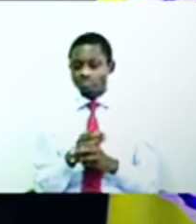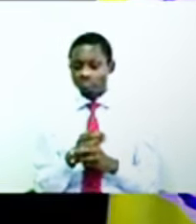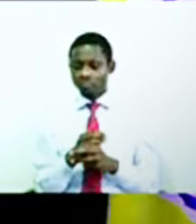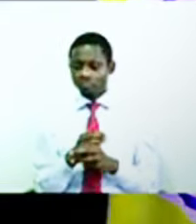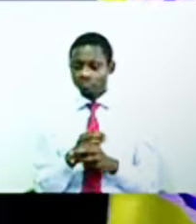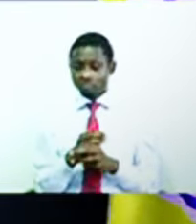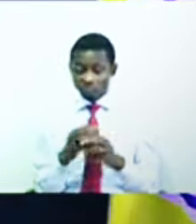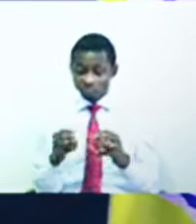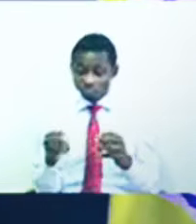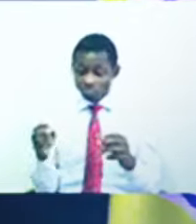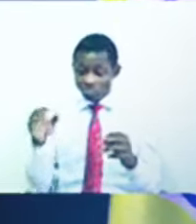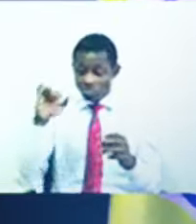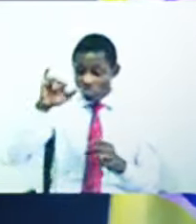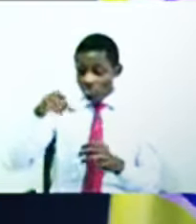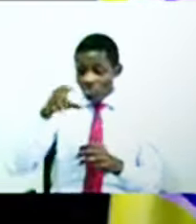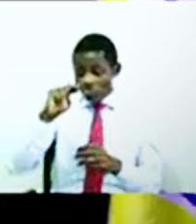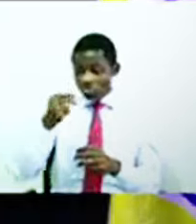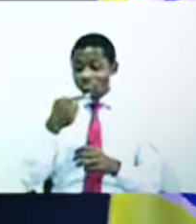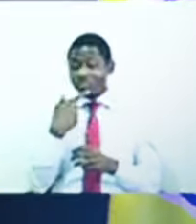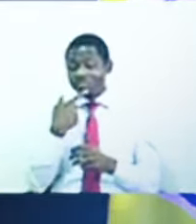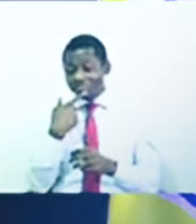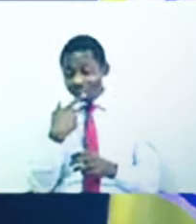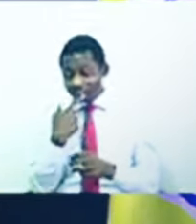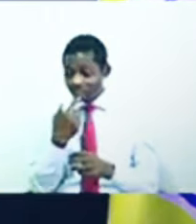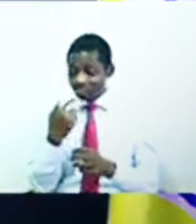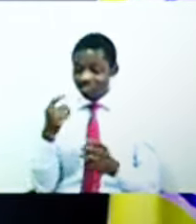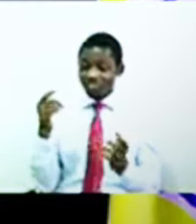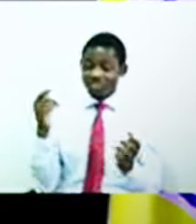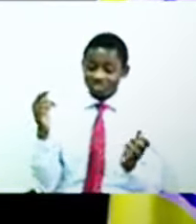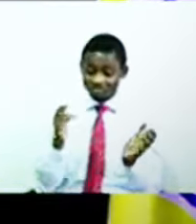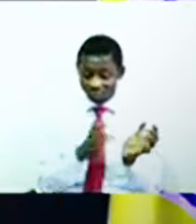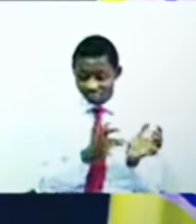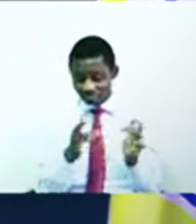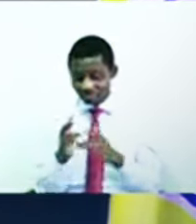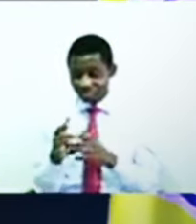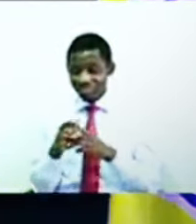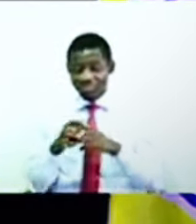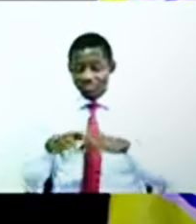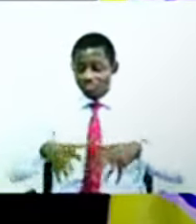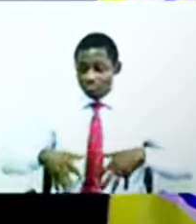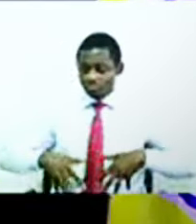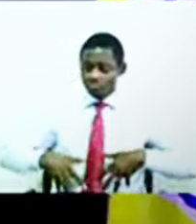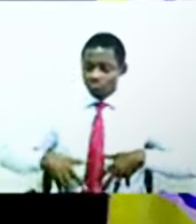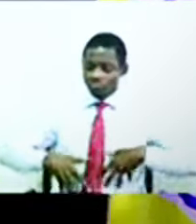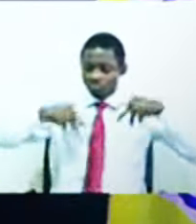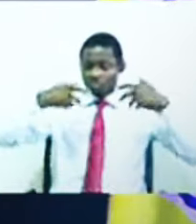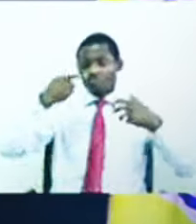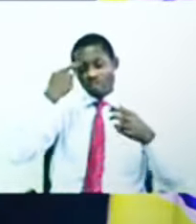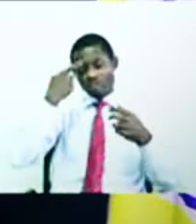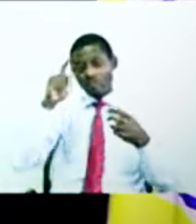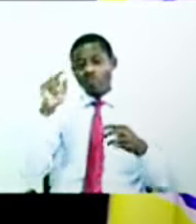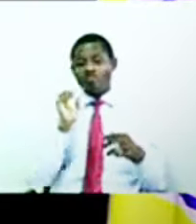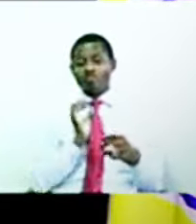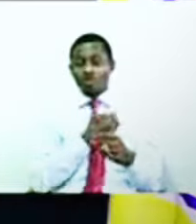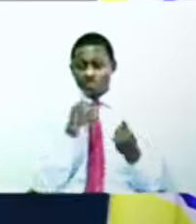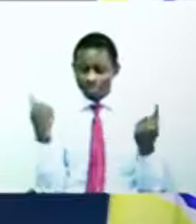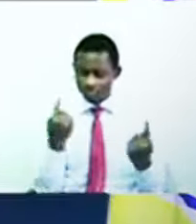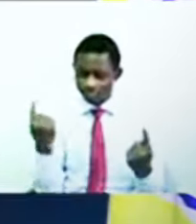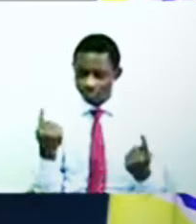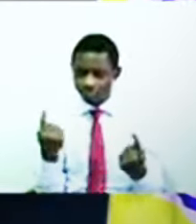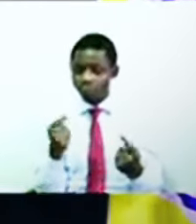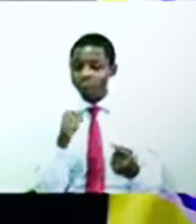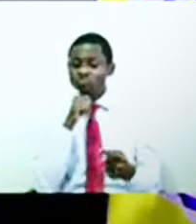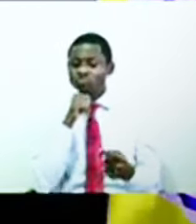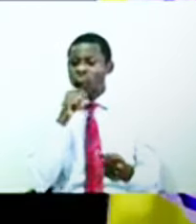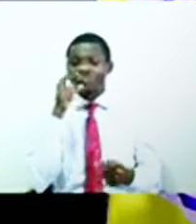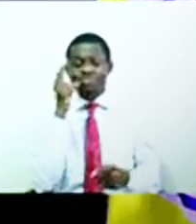atoning sacrifice for our sins. And not only for ours, but